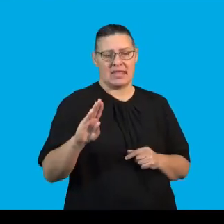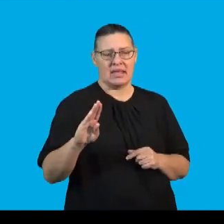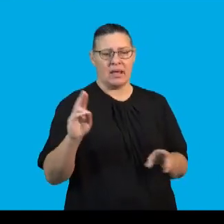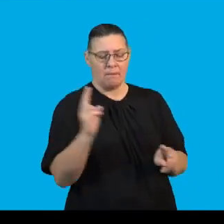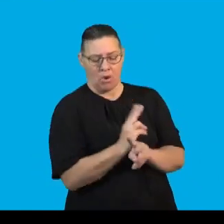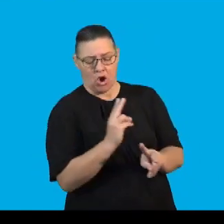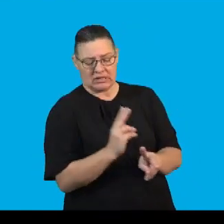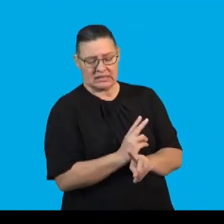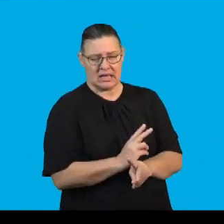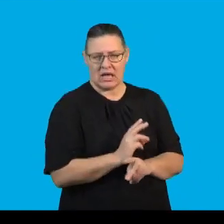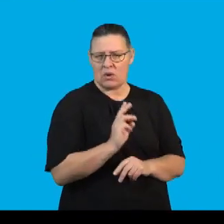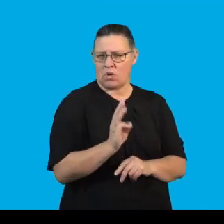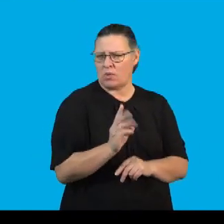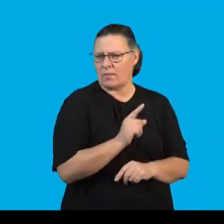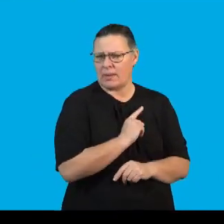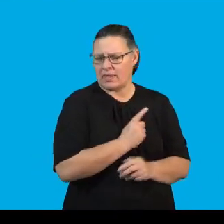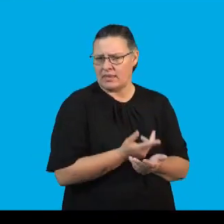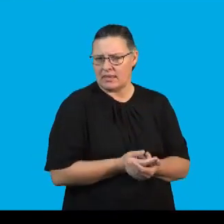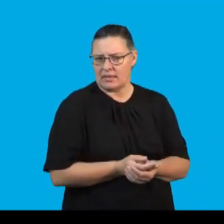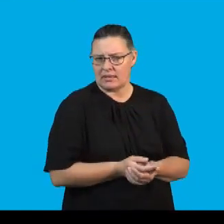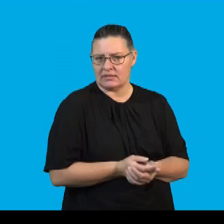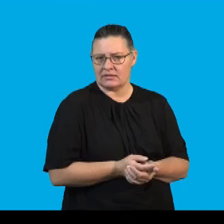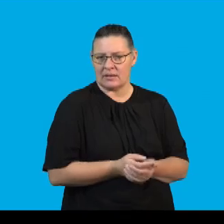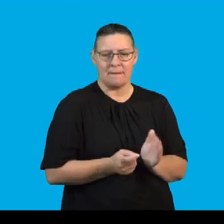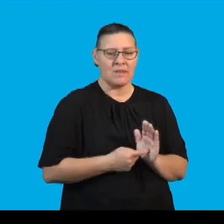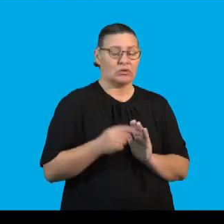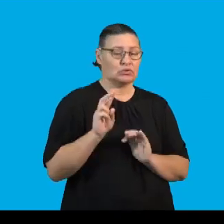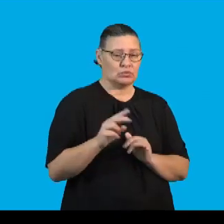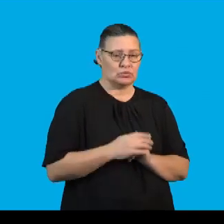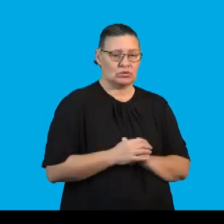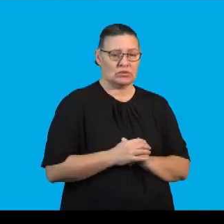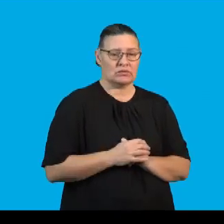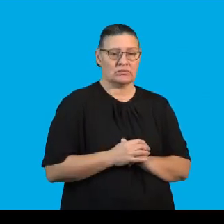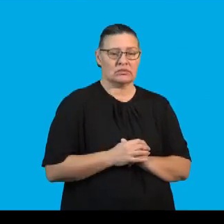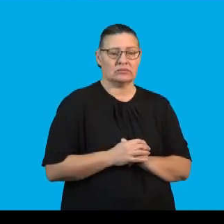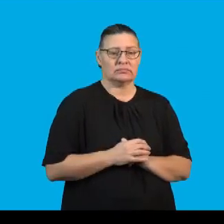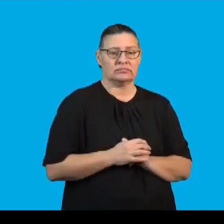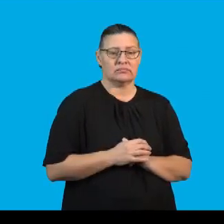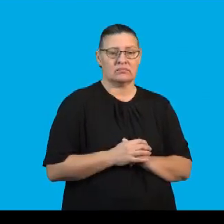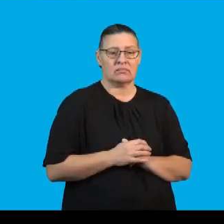of hormone B constantly monitored for 2 marks?